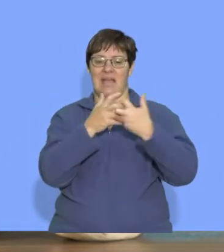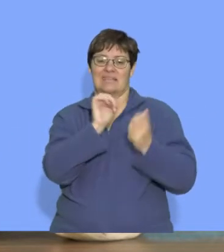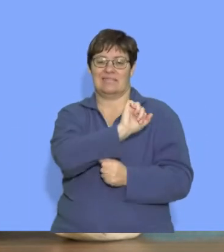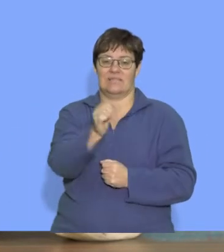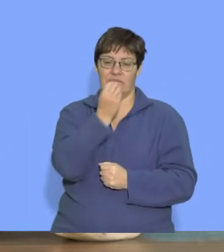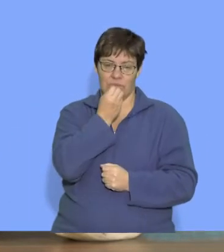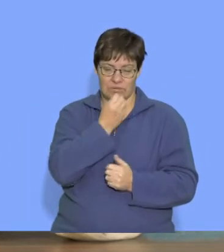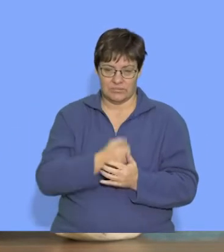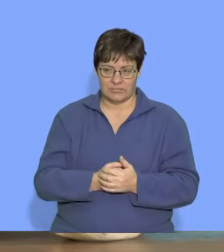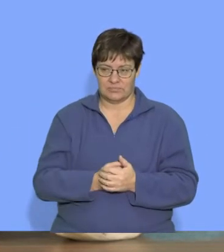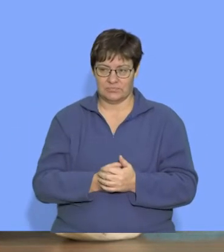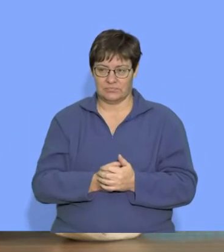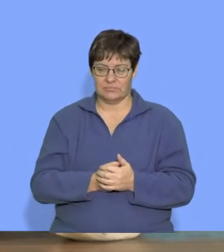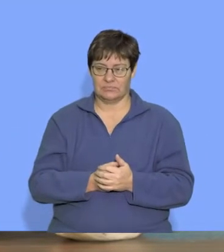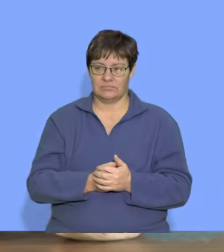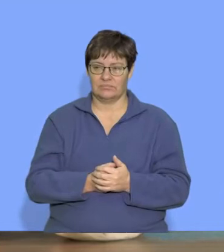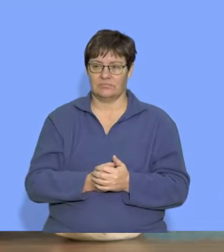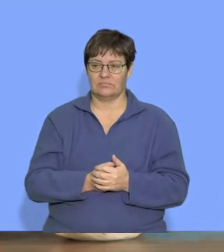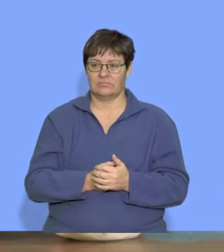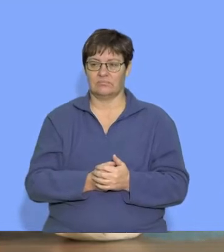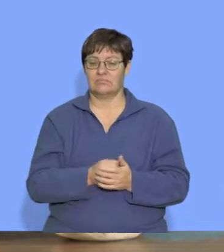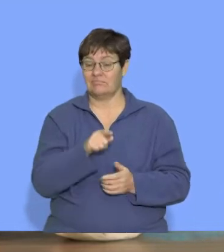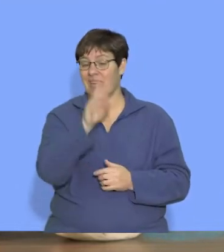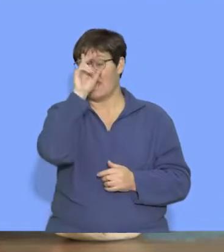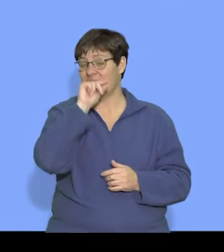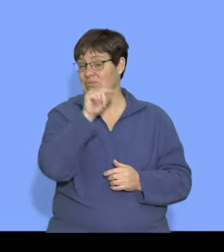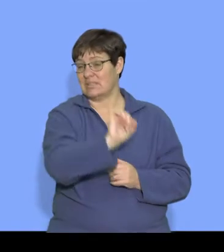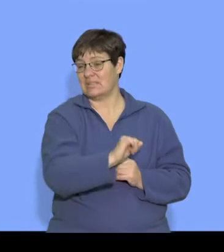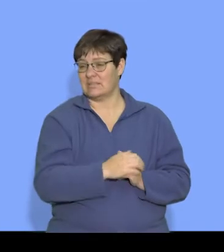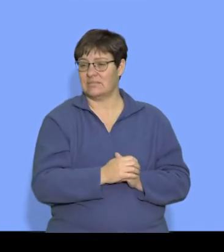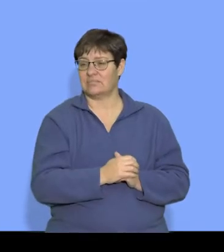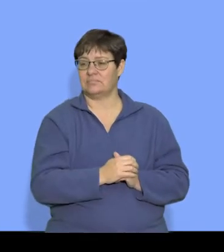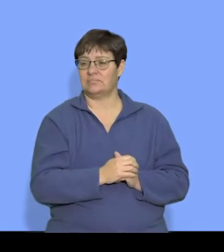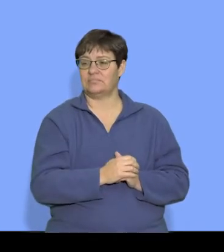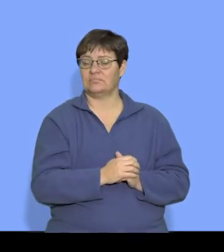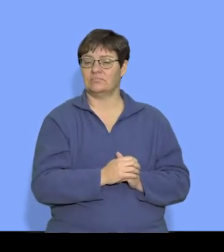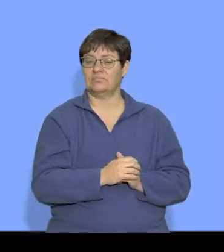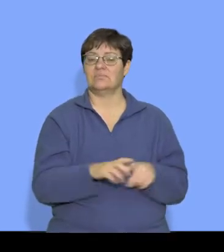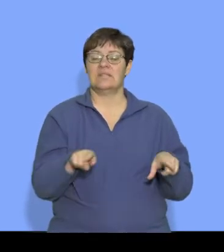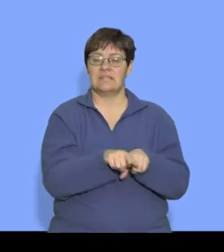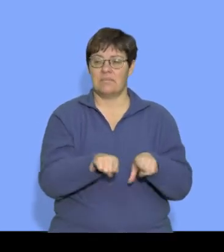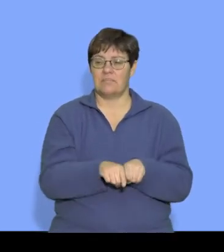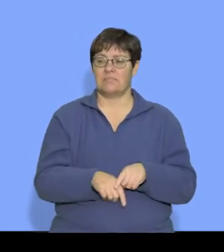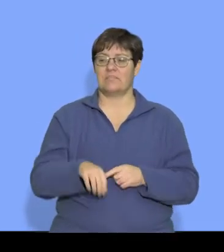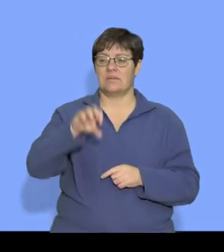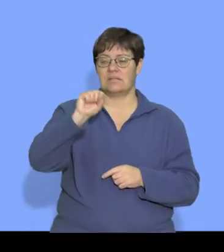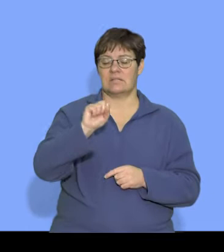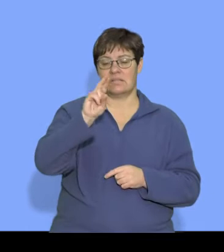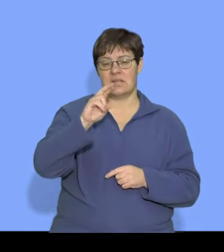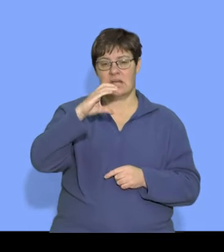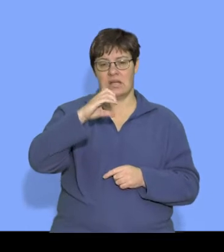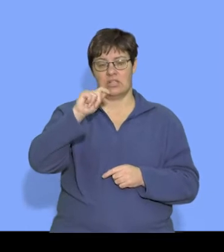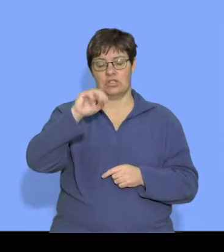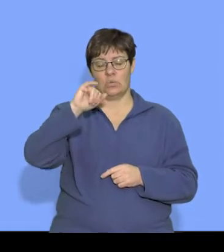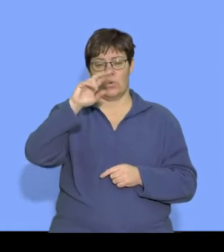adapted to accessing food. So bulk feeding is quite an interesting way of feeding. And then we also have